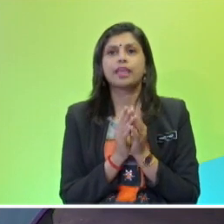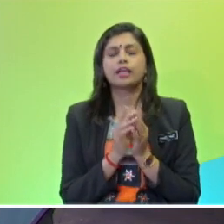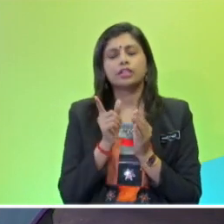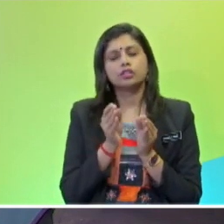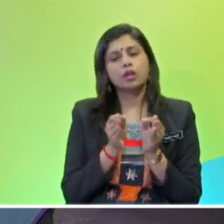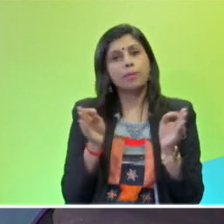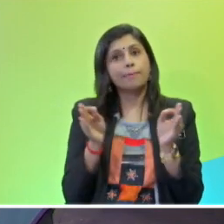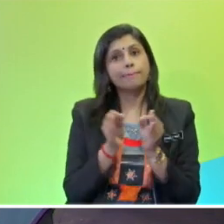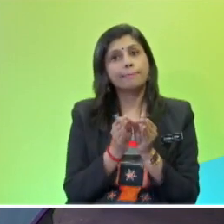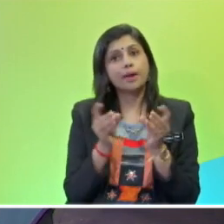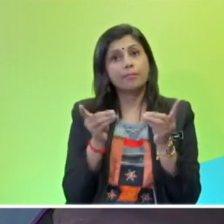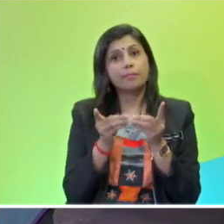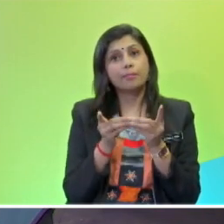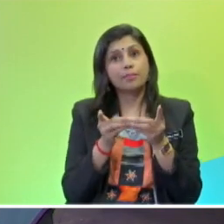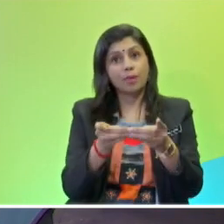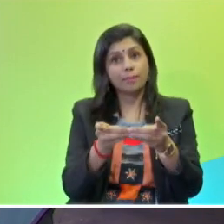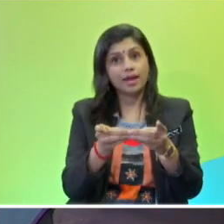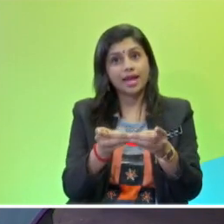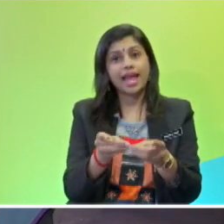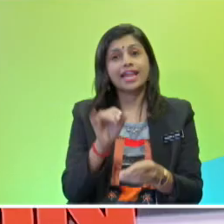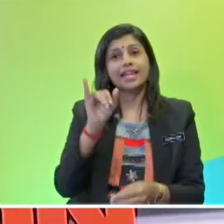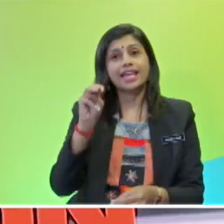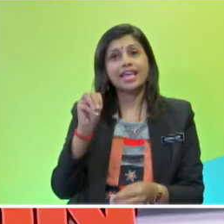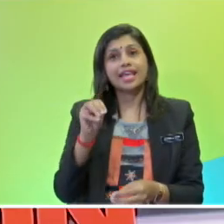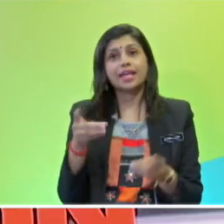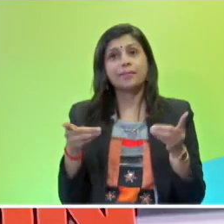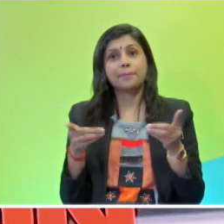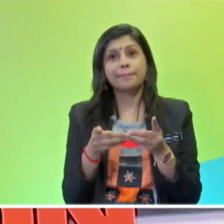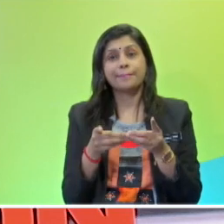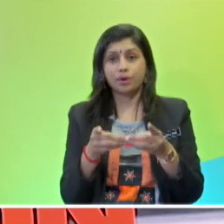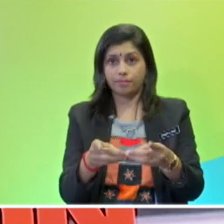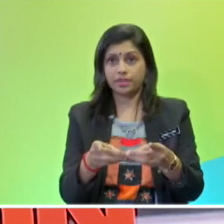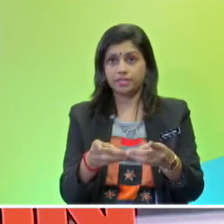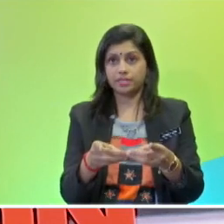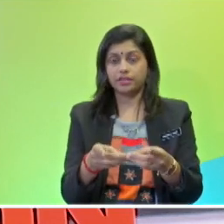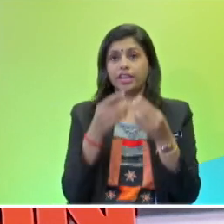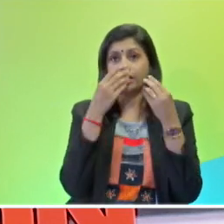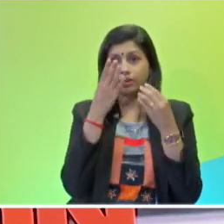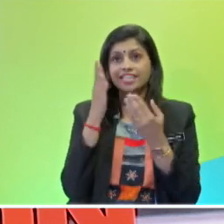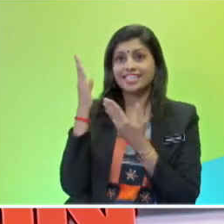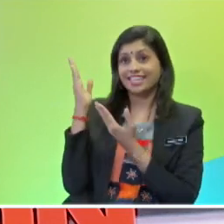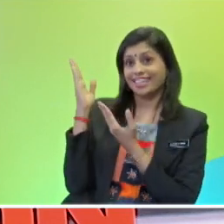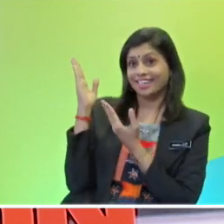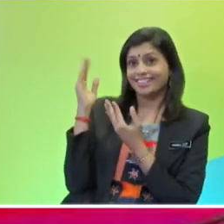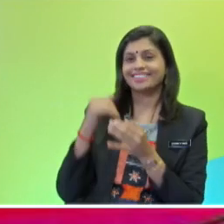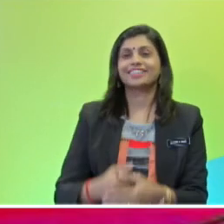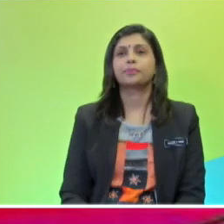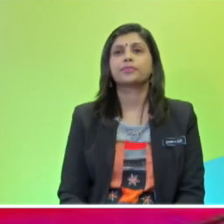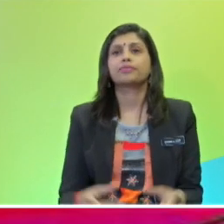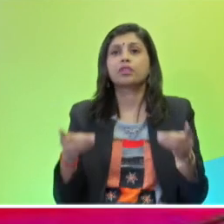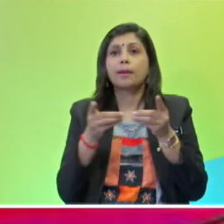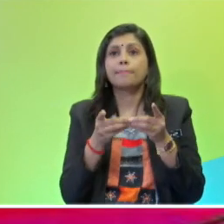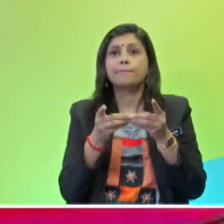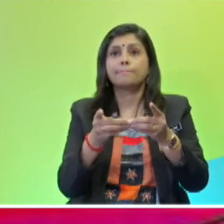fractions. Yes, there are 3 types of fractions. Okay. So the one is you can see proper fraction. Proper fraction, before